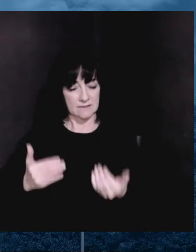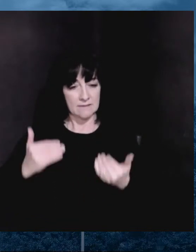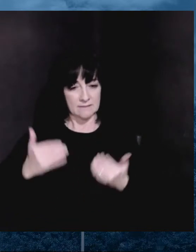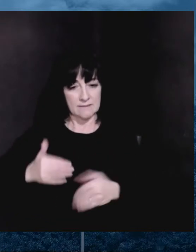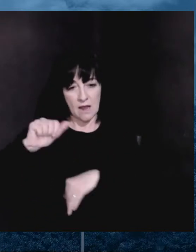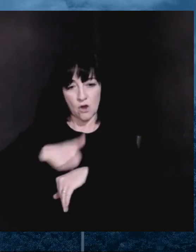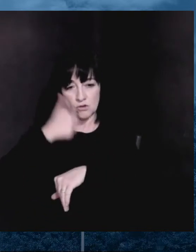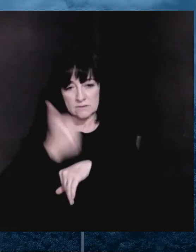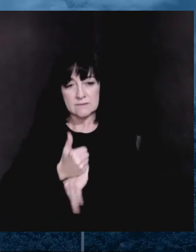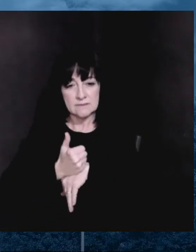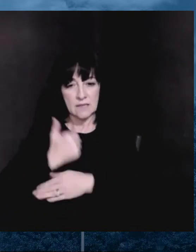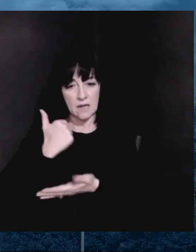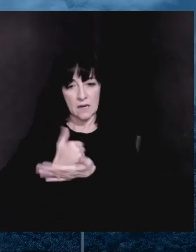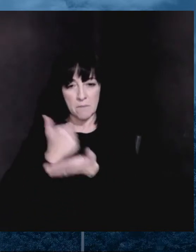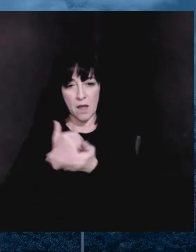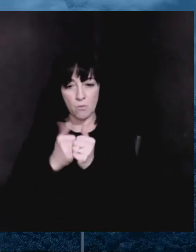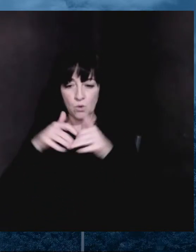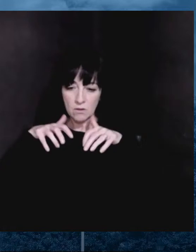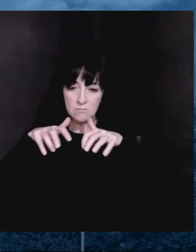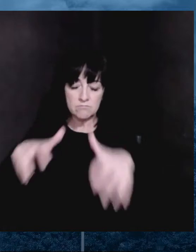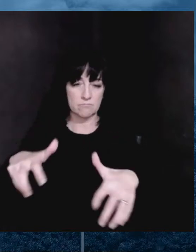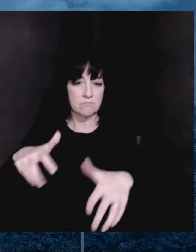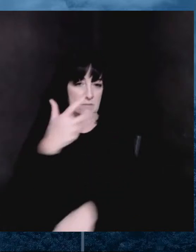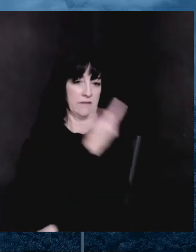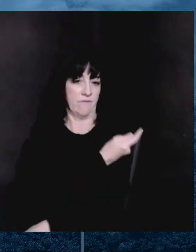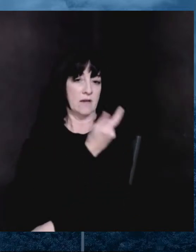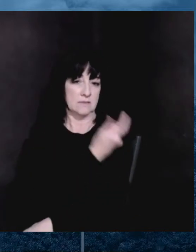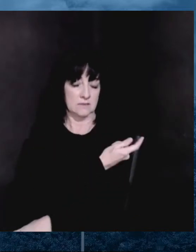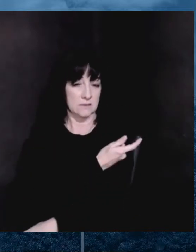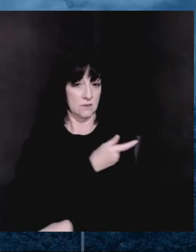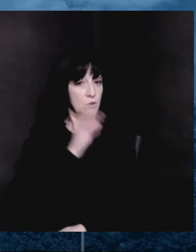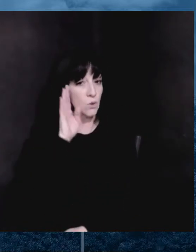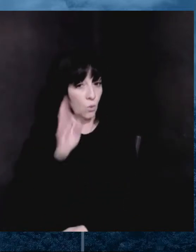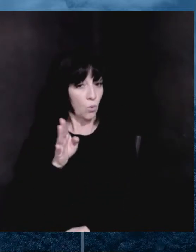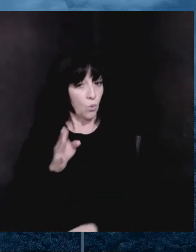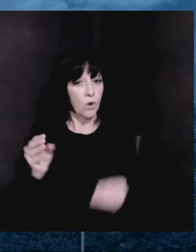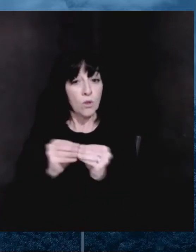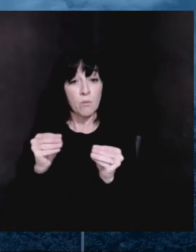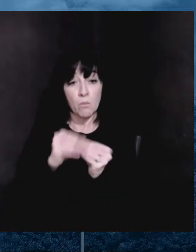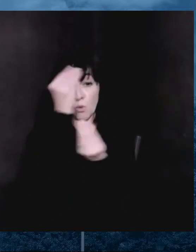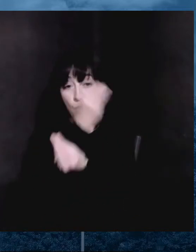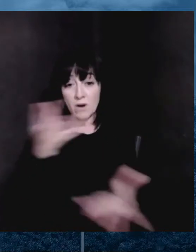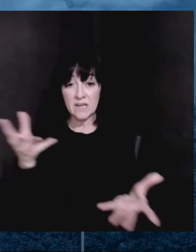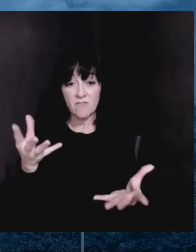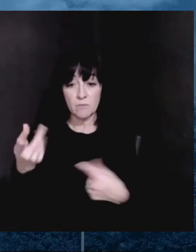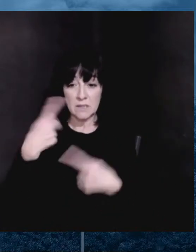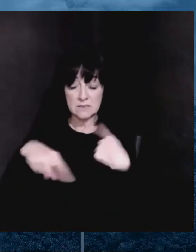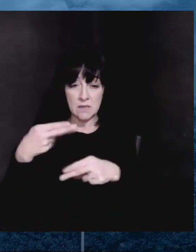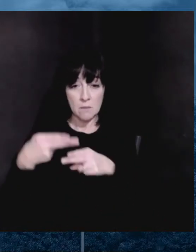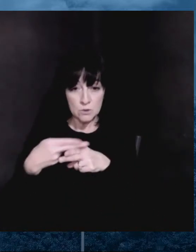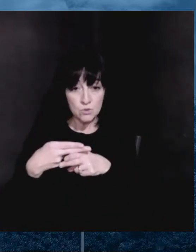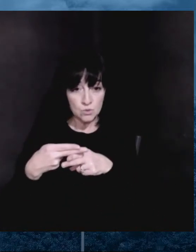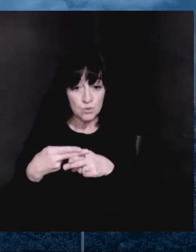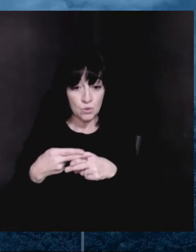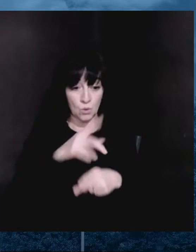larger numbers on the vaccine side. So we'll have more information for that 1B group. Very interested in knowing when their